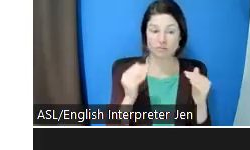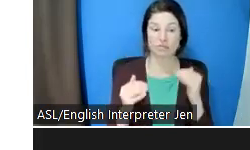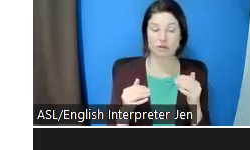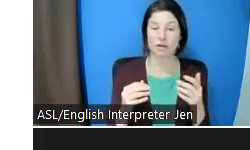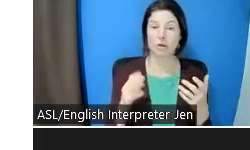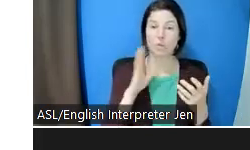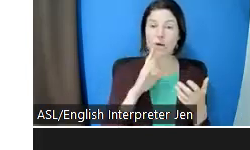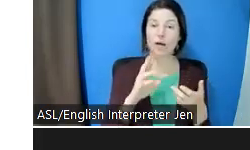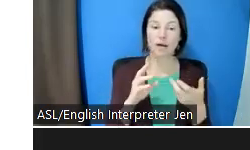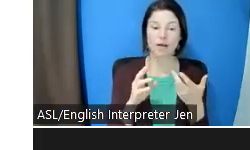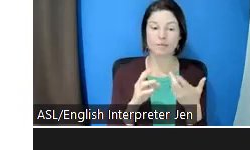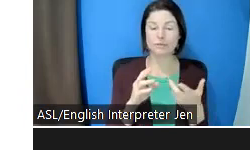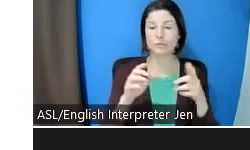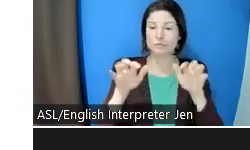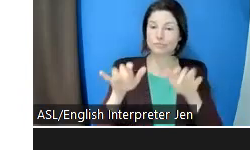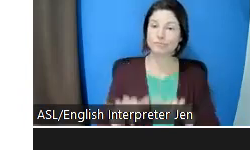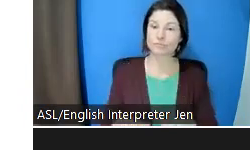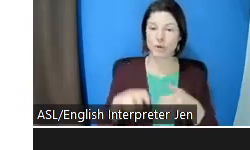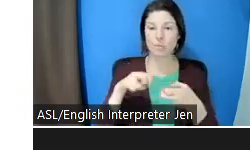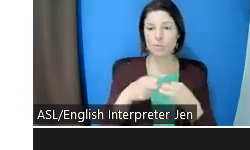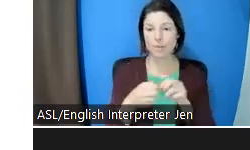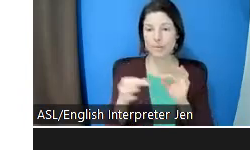Applicants will be prompted to outline